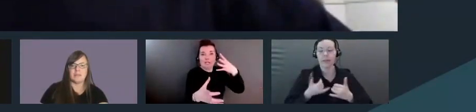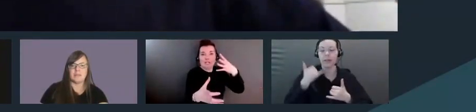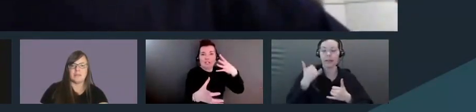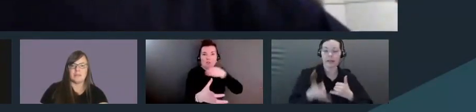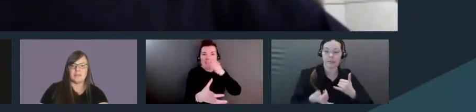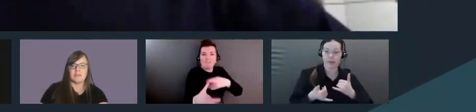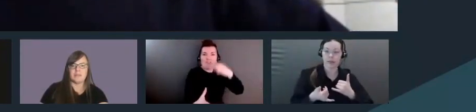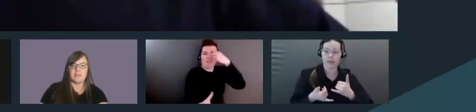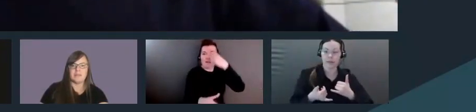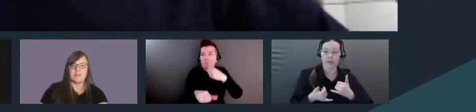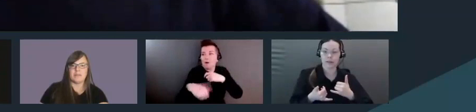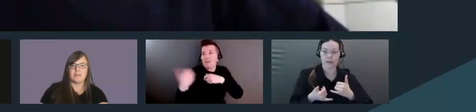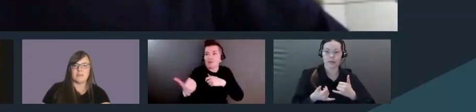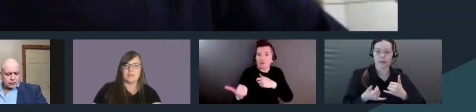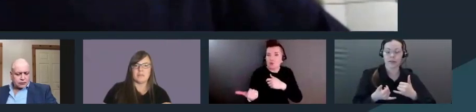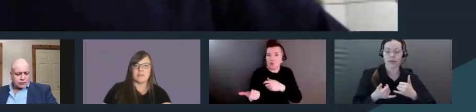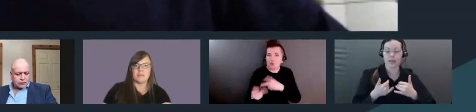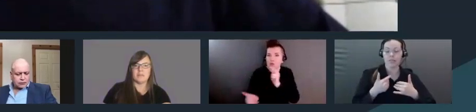or